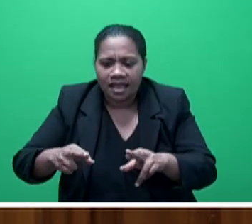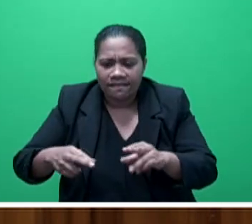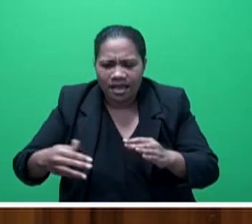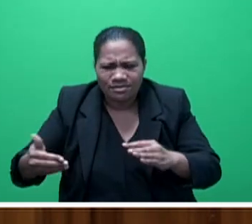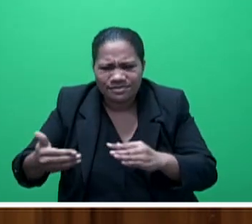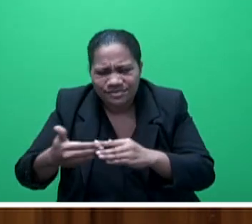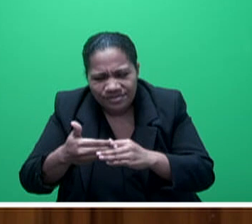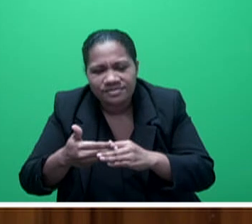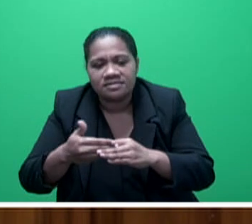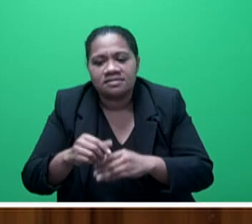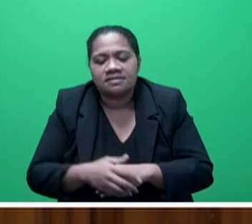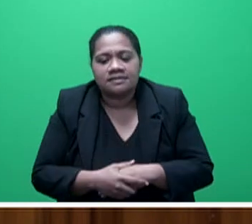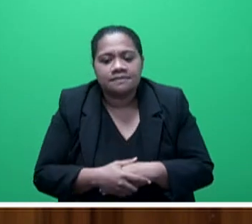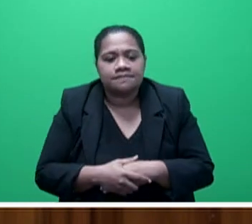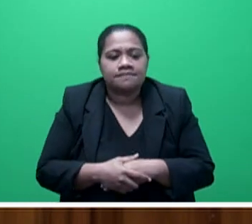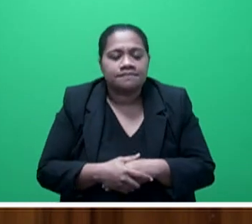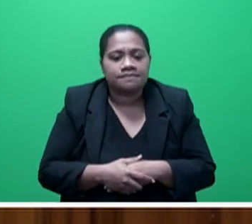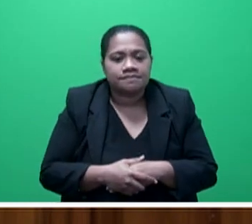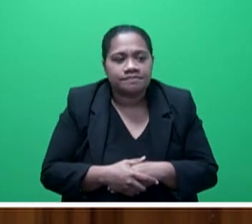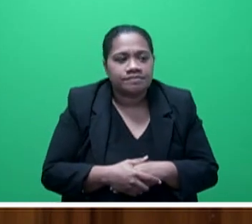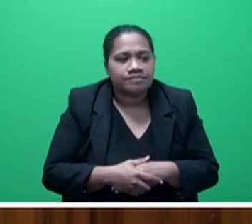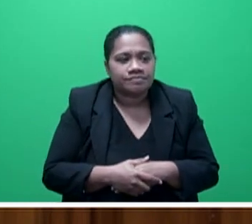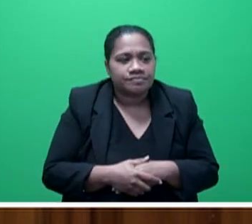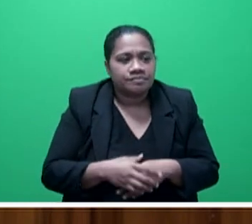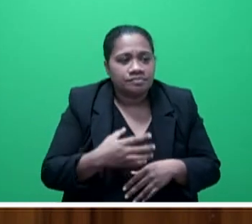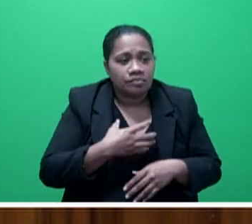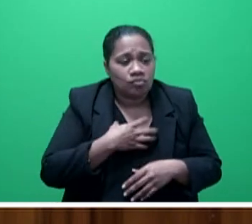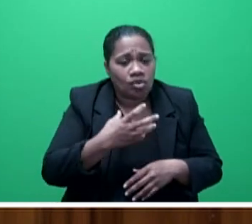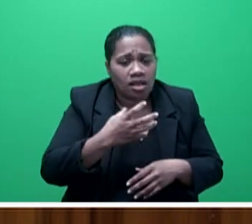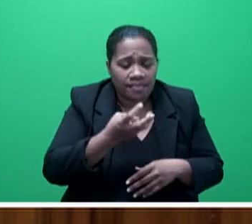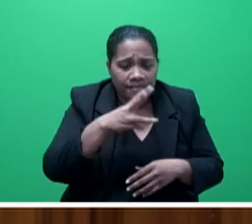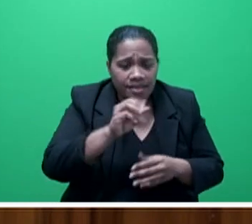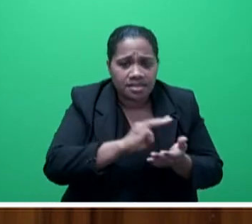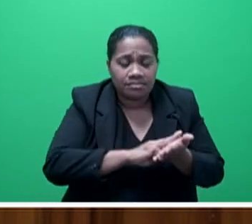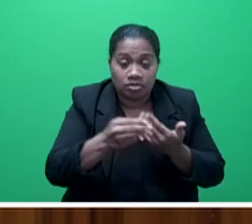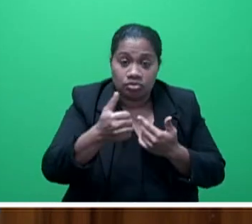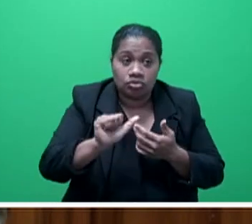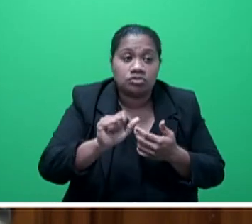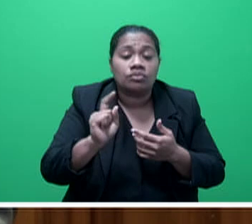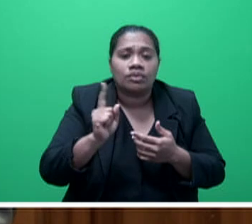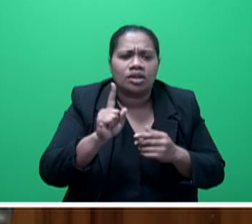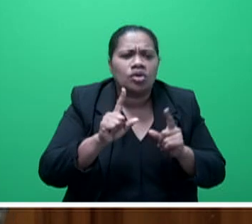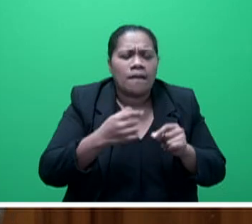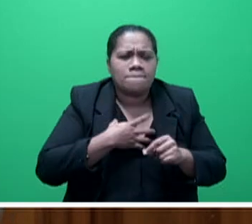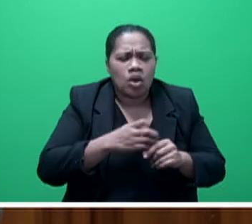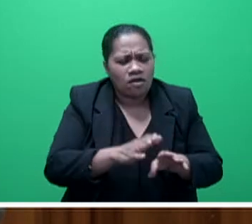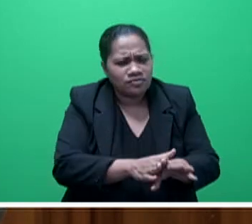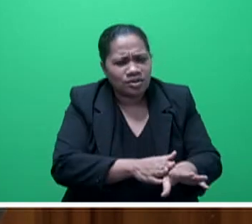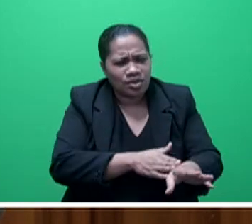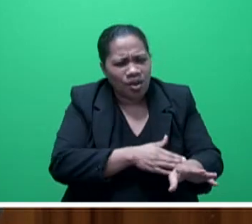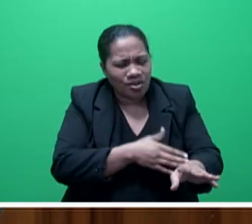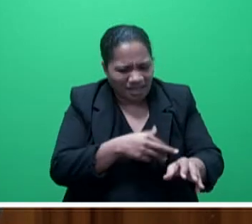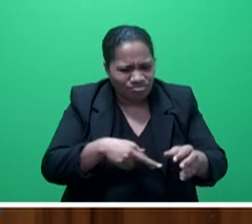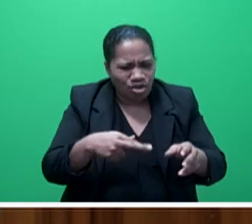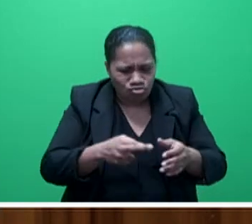dedicated for routine maintenance of the network. A further 30 million will be used to carry out more of the long-term road rehabilitation